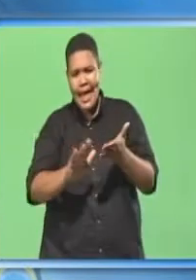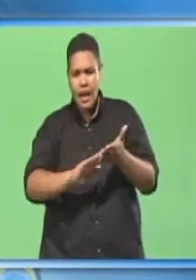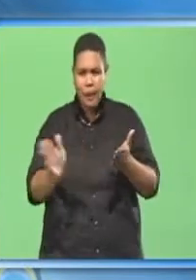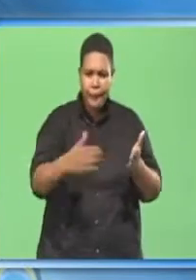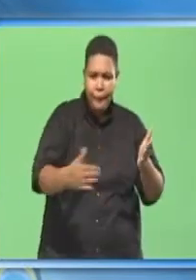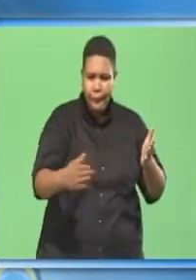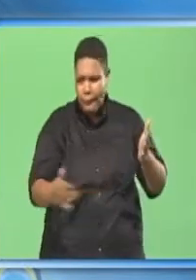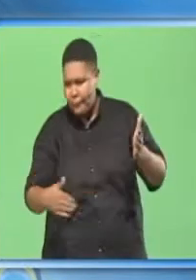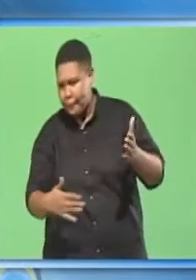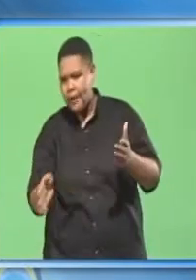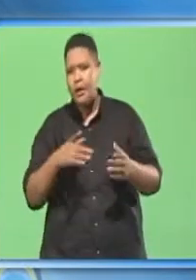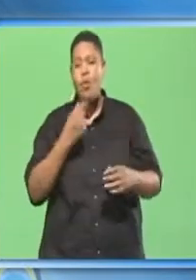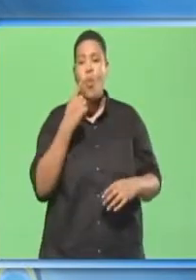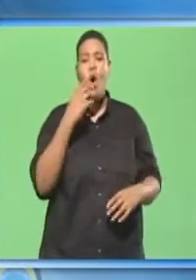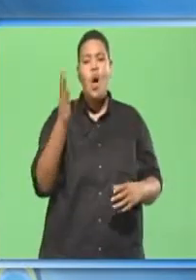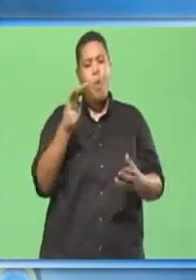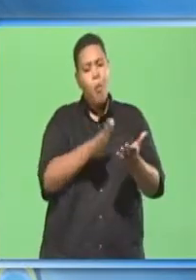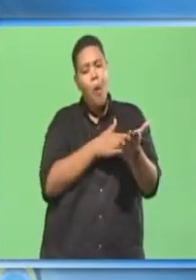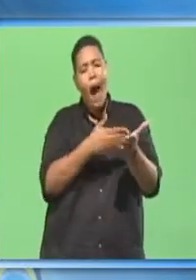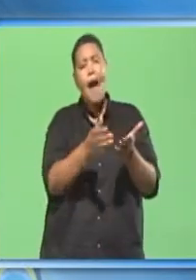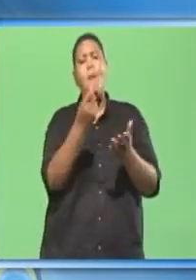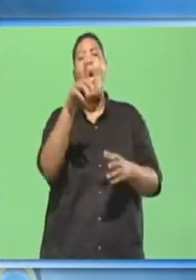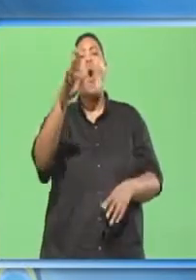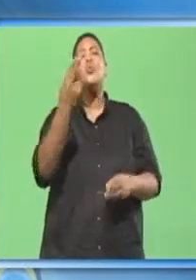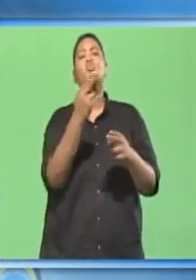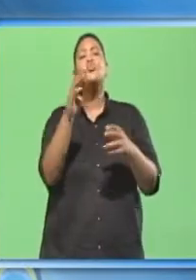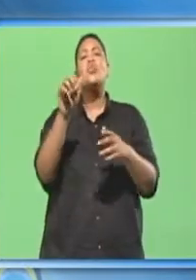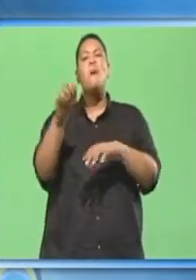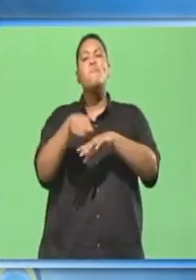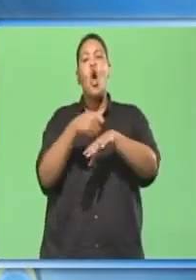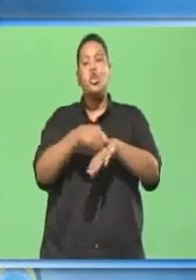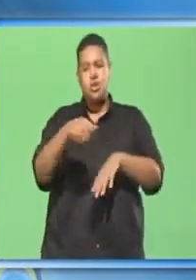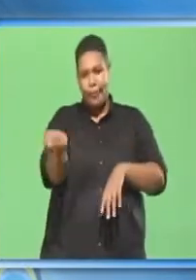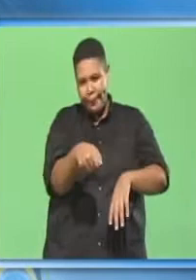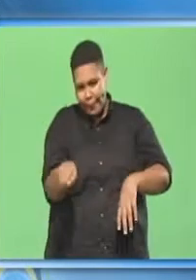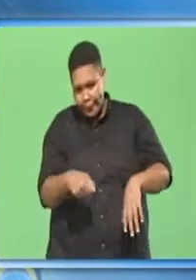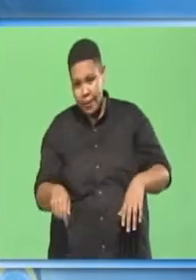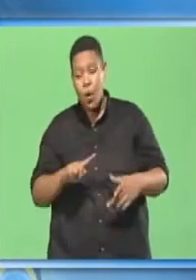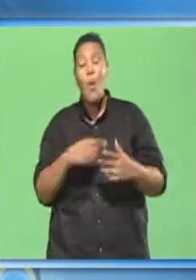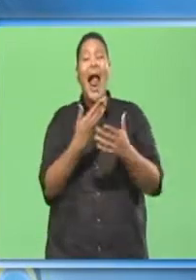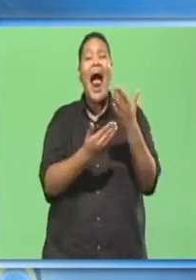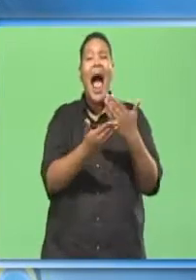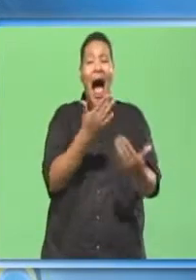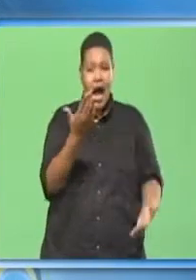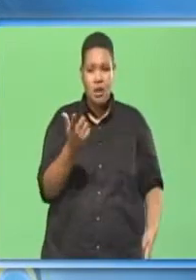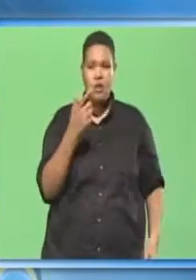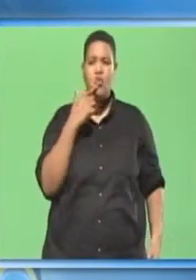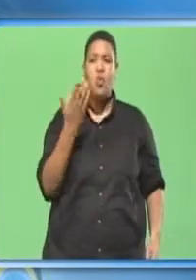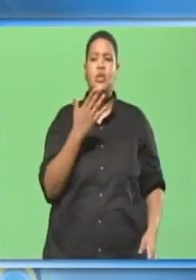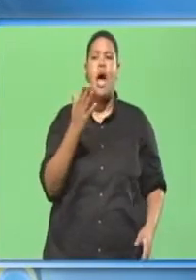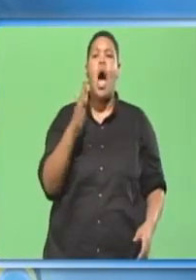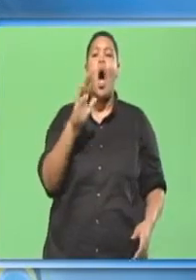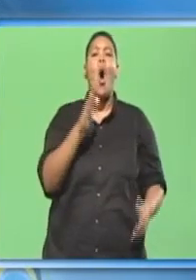by wiping or brushing the wood. When hand sanding, hold the paper flat and use a wood block whenever